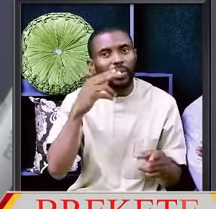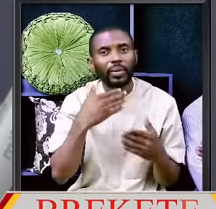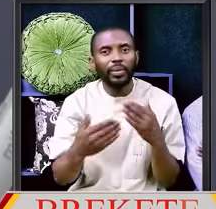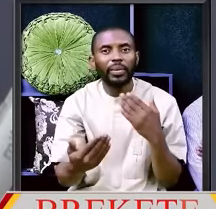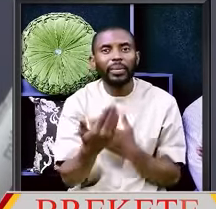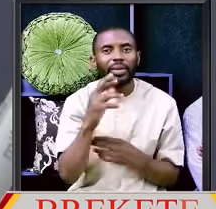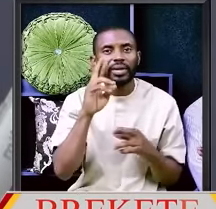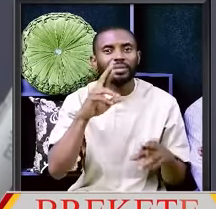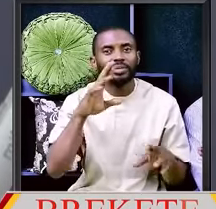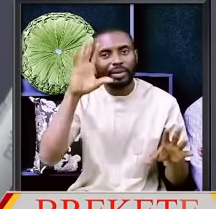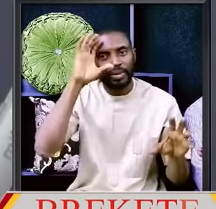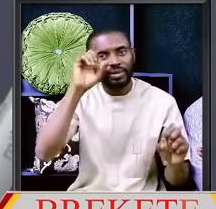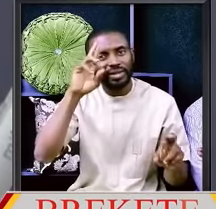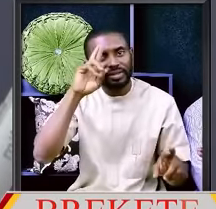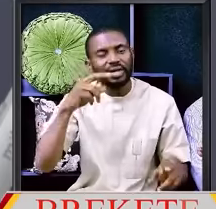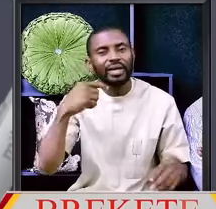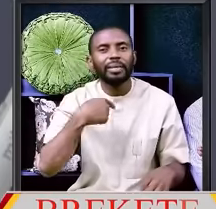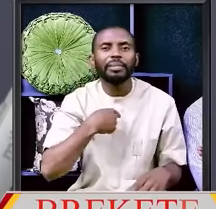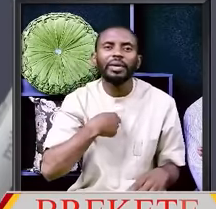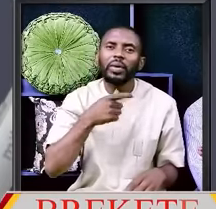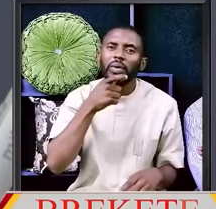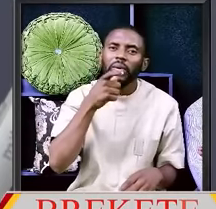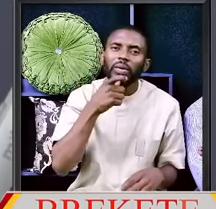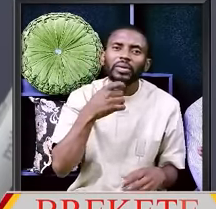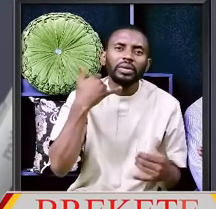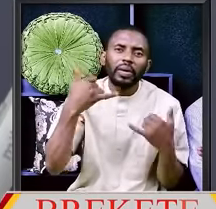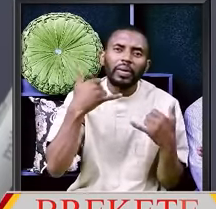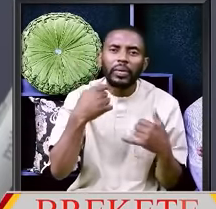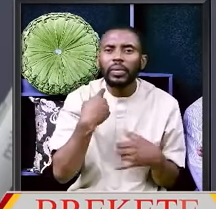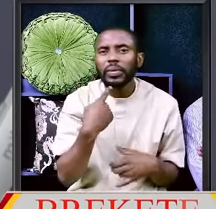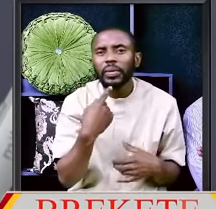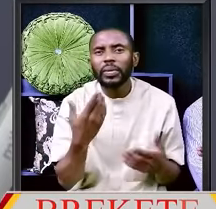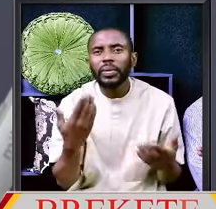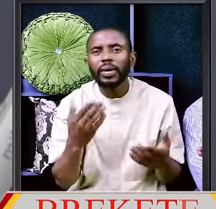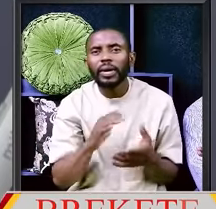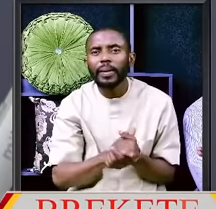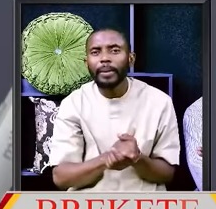sir. My yes. President, sir. Now, who me and I'm Devano for radio and TV telephone?